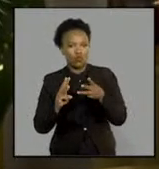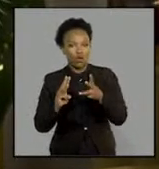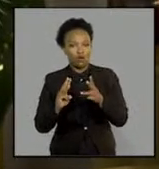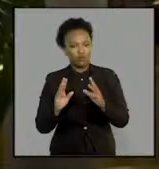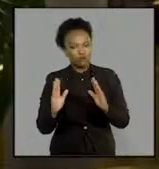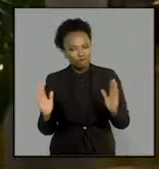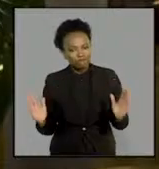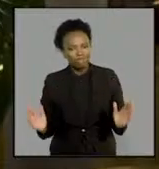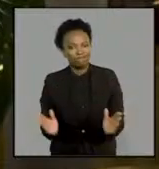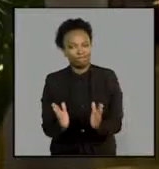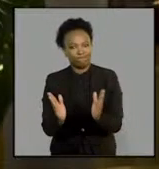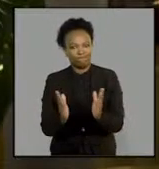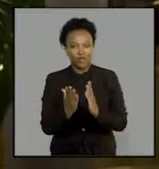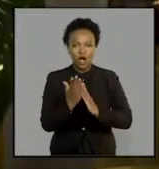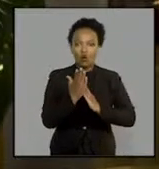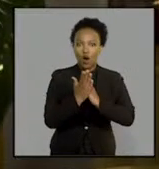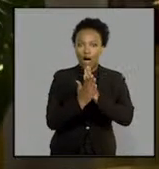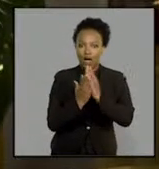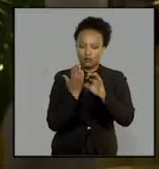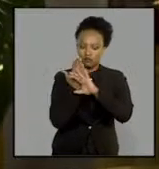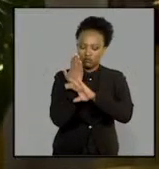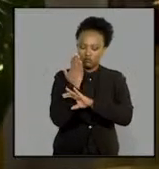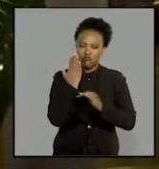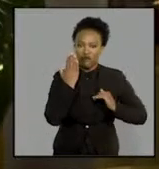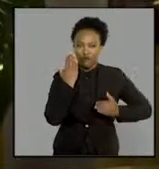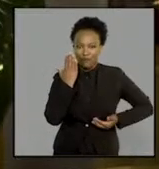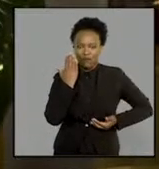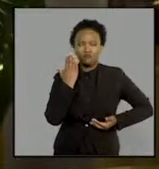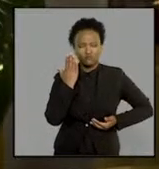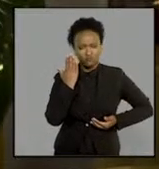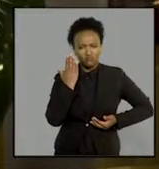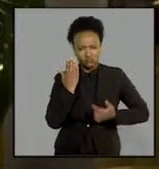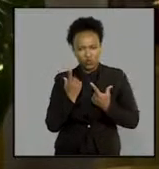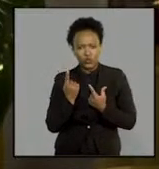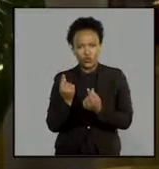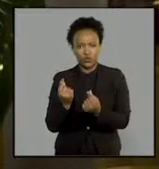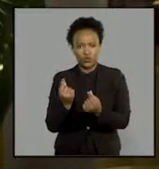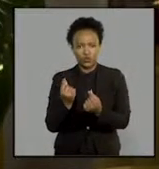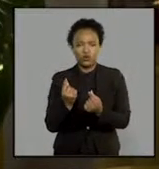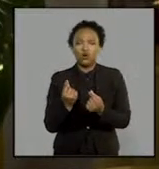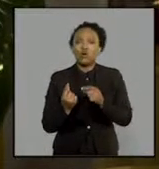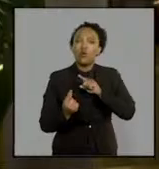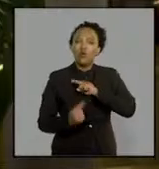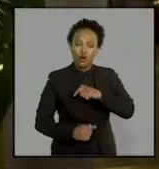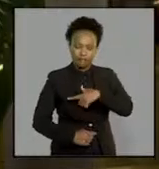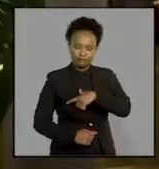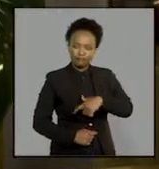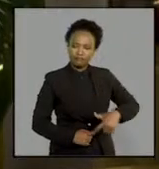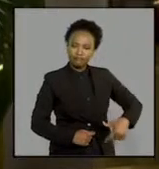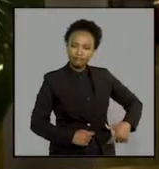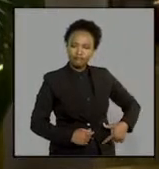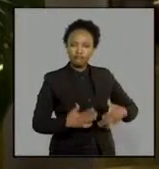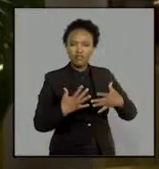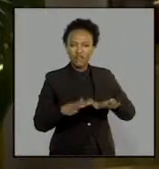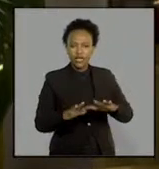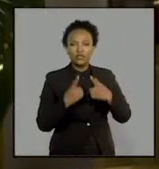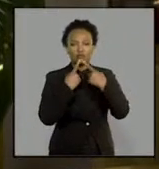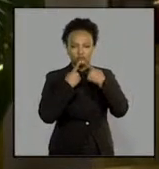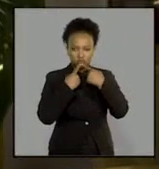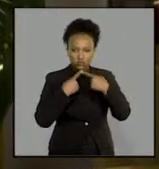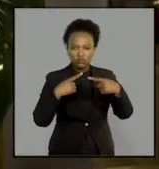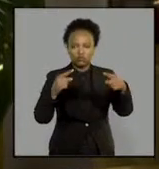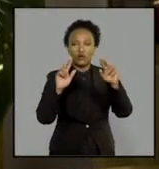strategic levers to promote the constitutional rights of women. Given the declaration made by